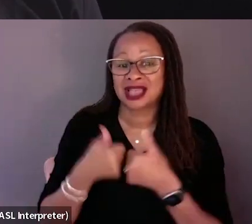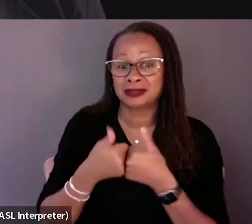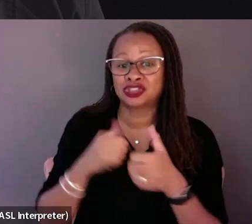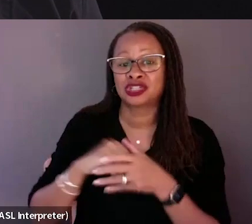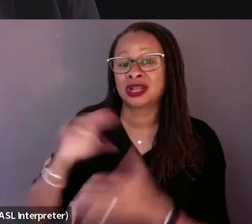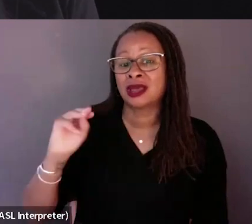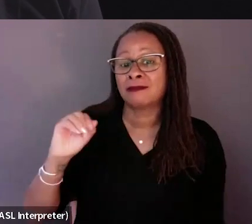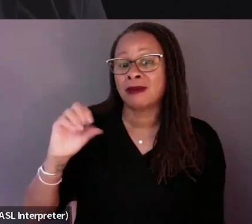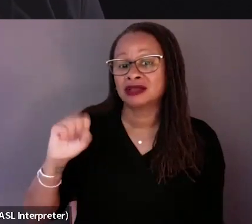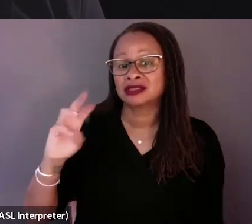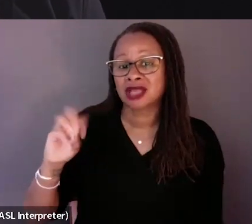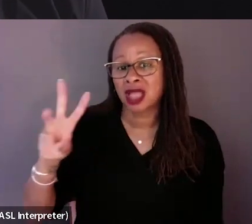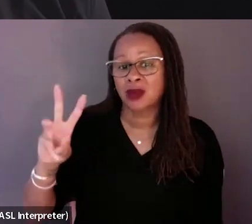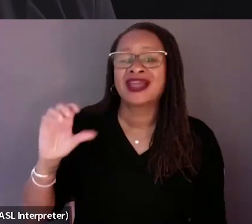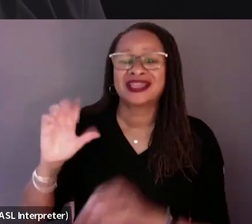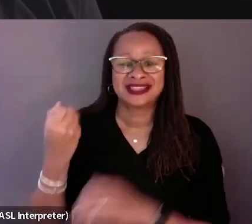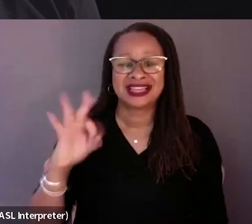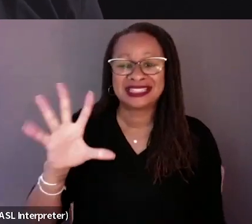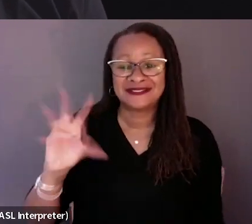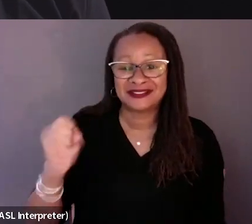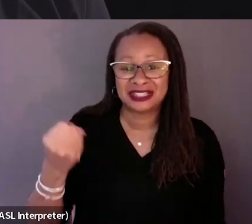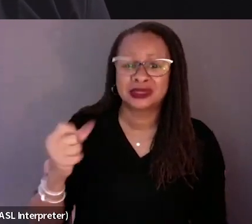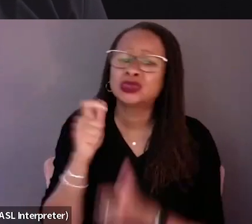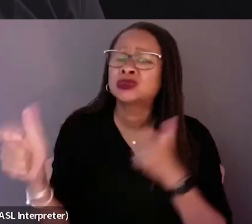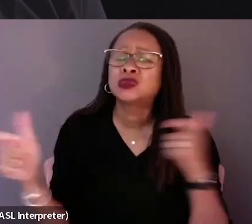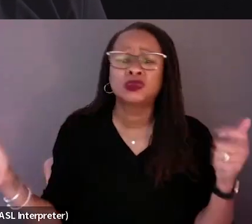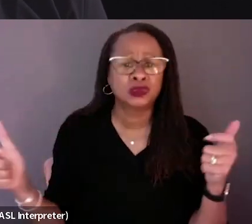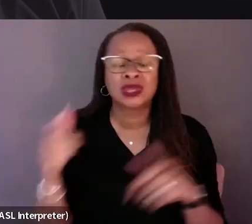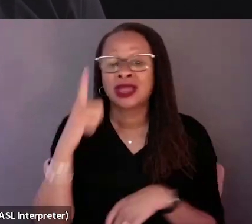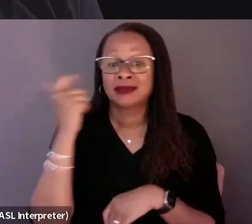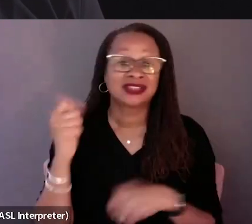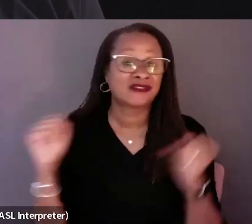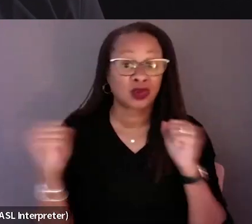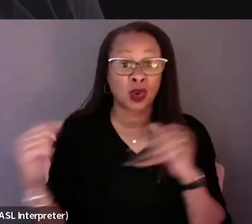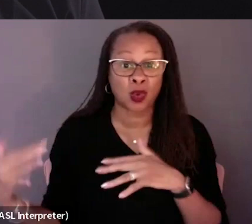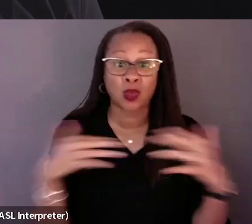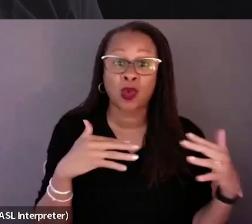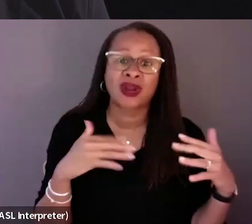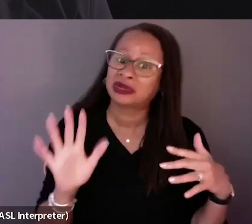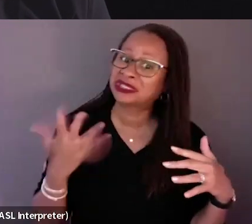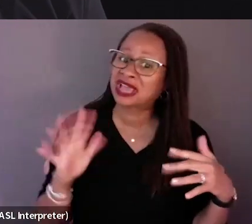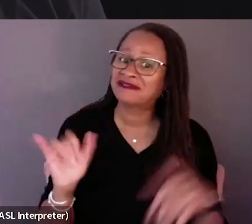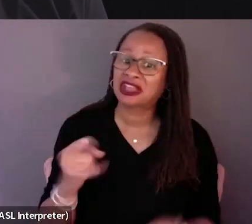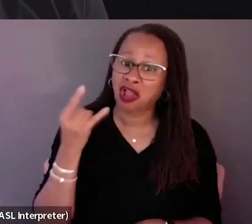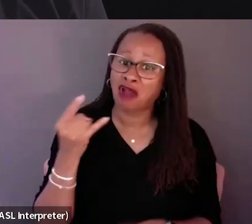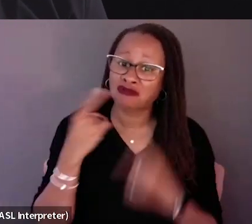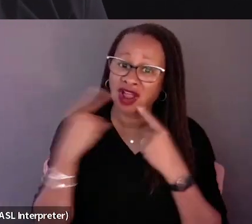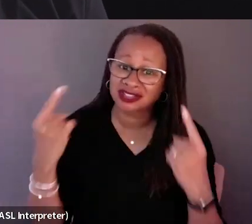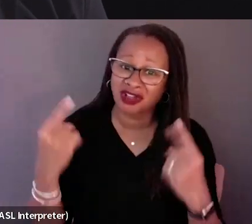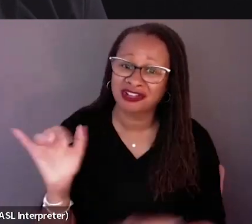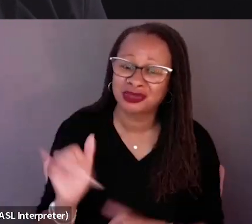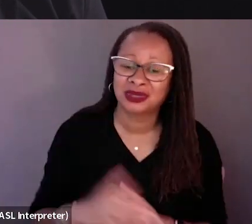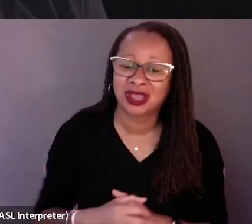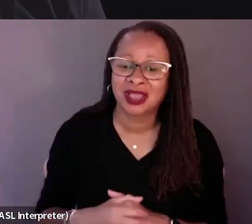1950s, and it was a huge deal, you know, partly because of the Cold War. And he was a bit of a rock star, although, you know, I think it